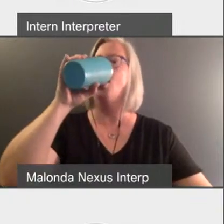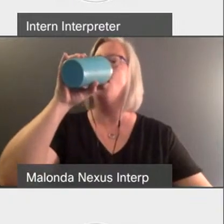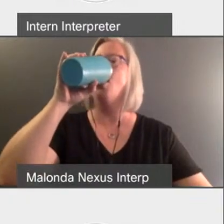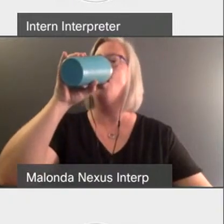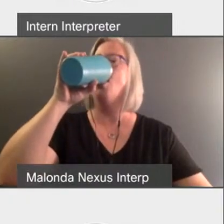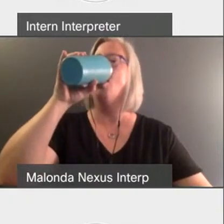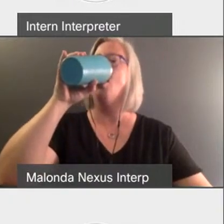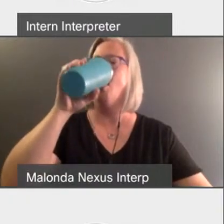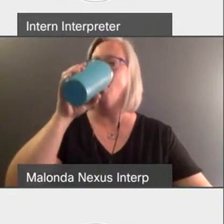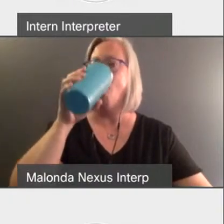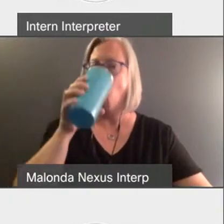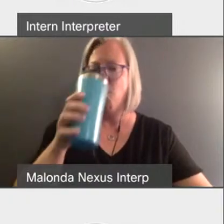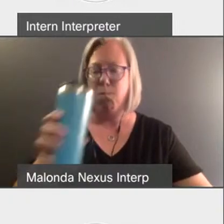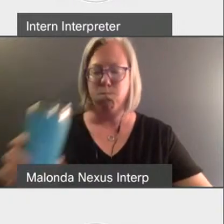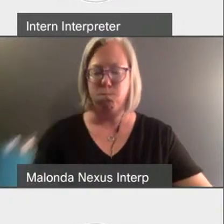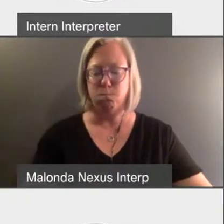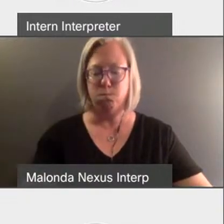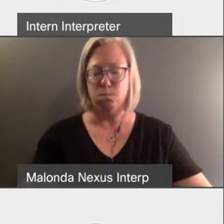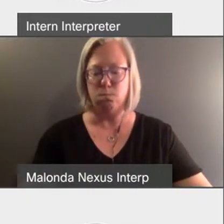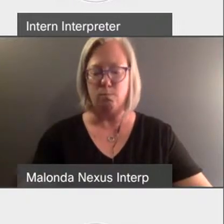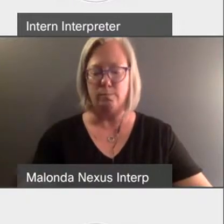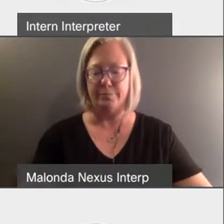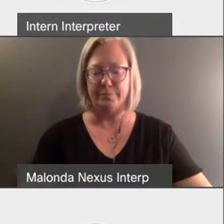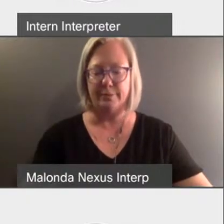Thank you, ma'am.